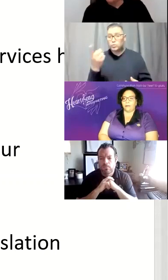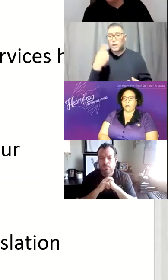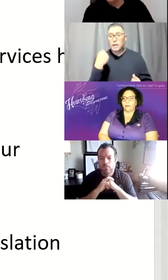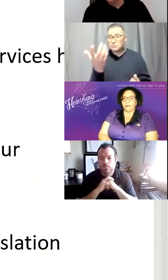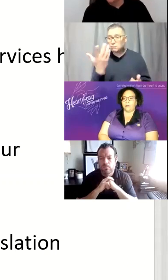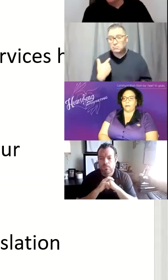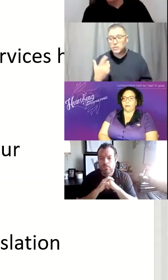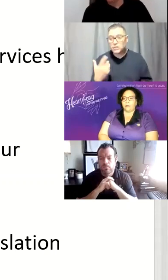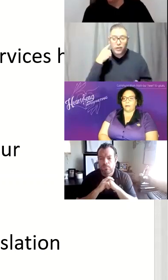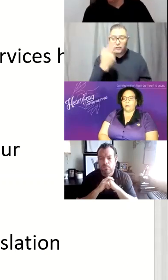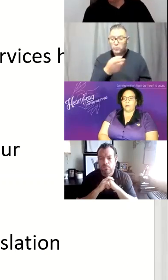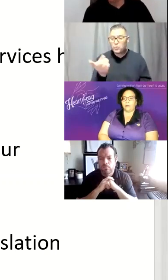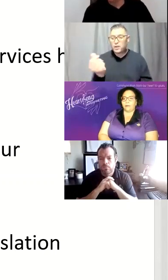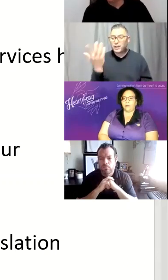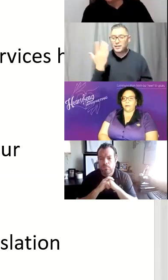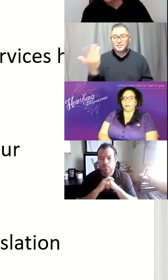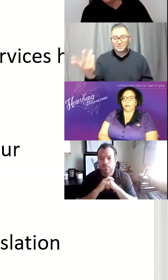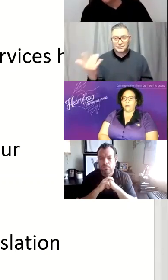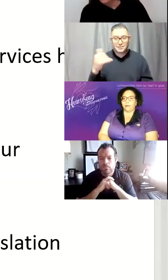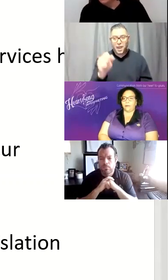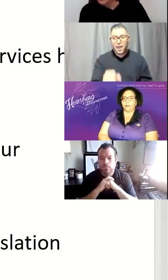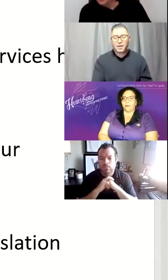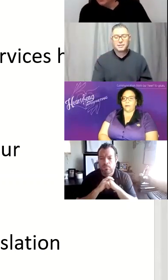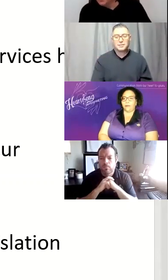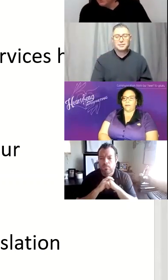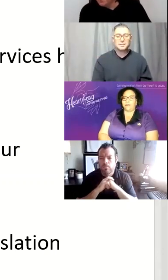community members that we have.